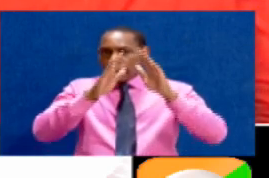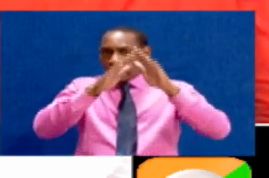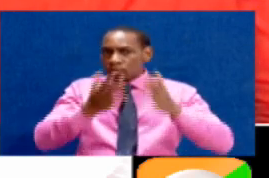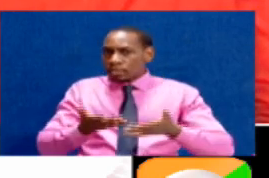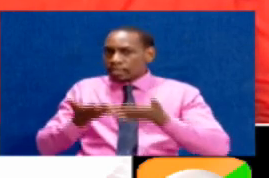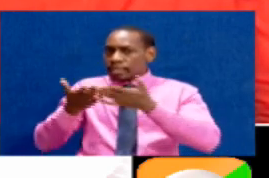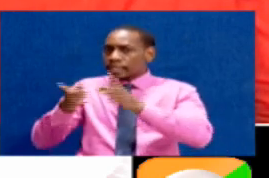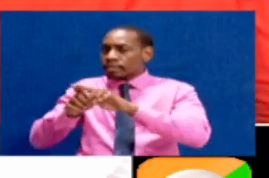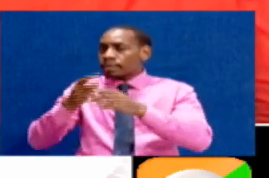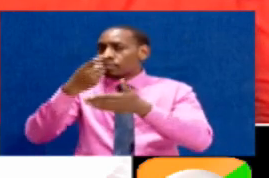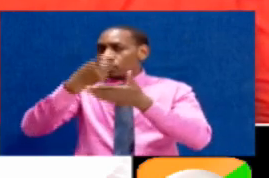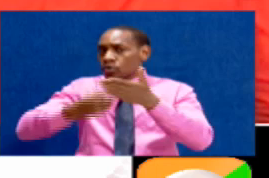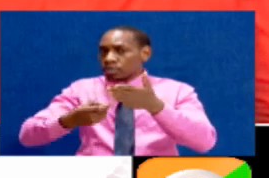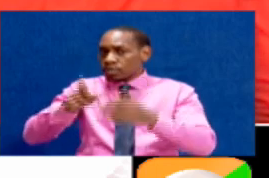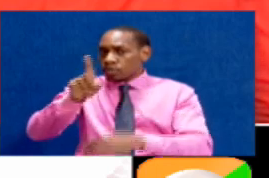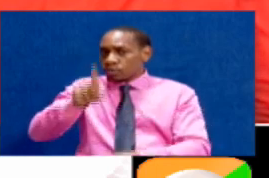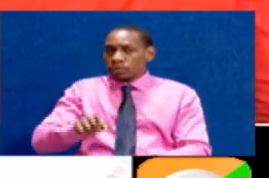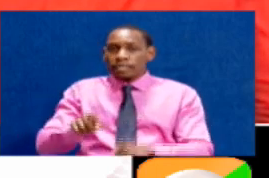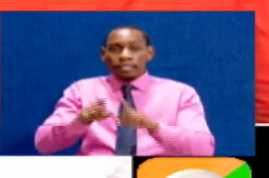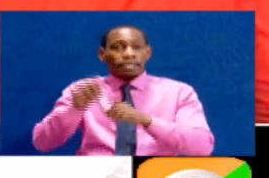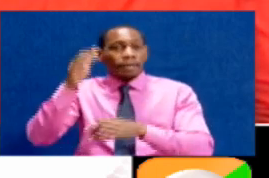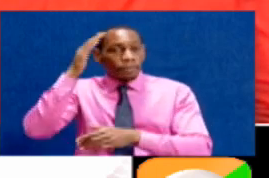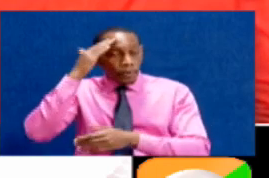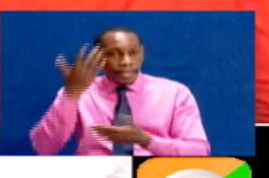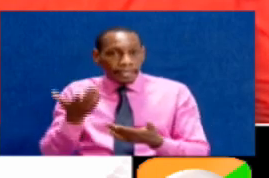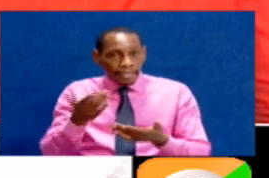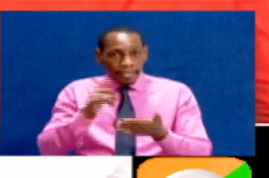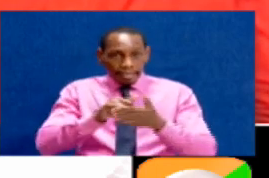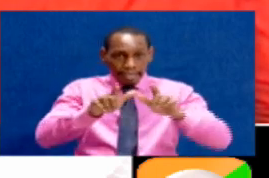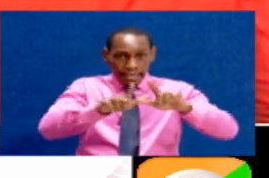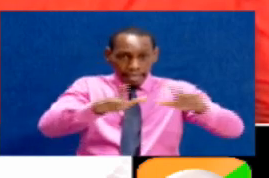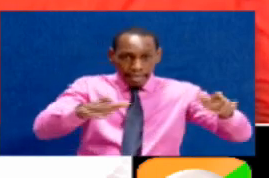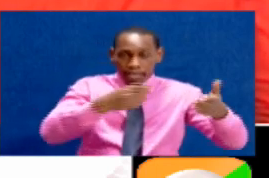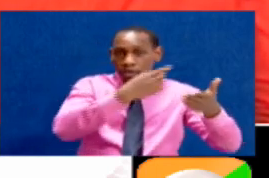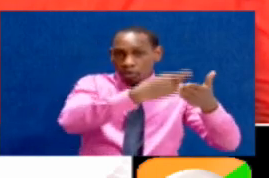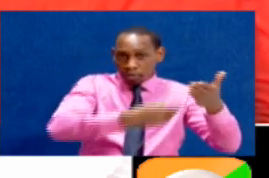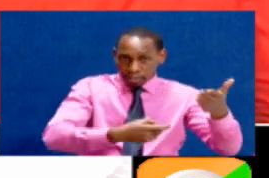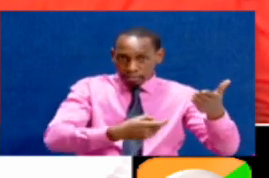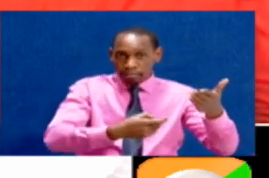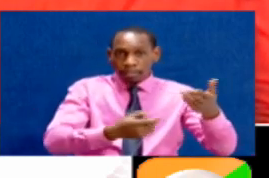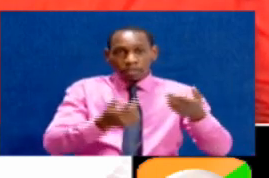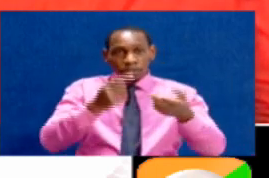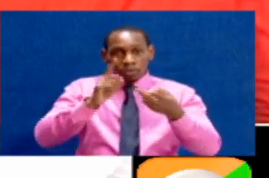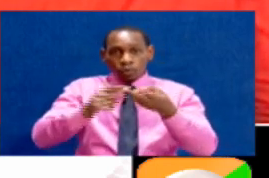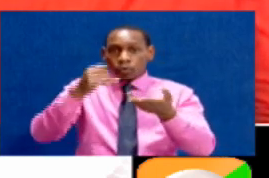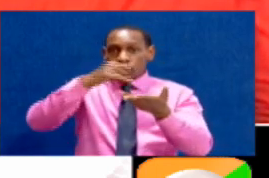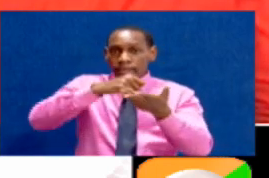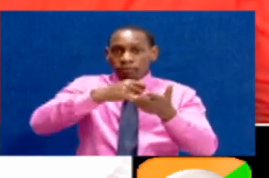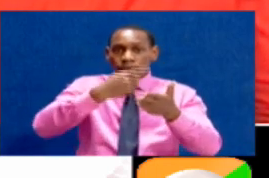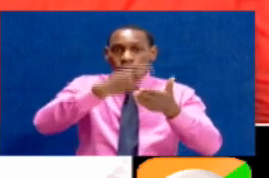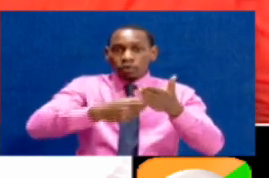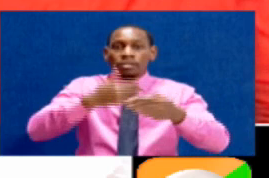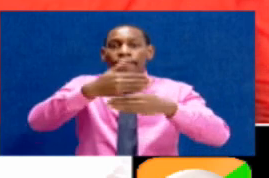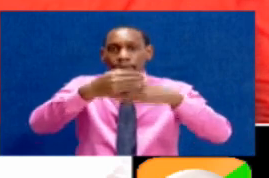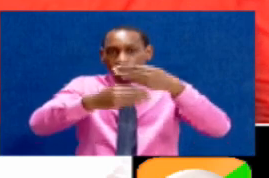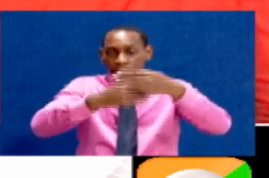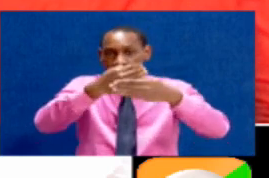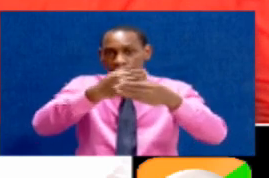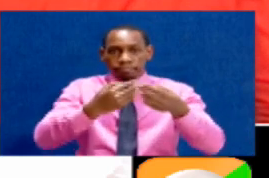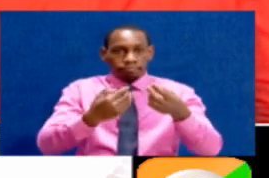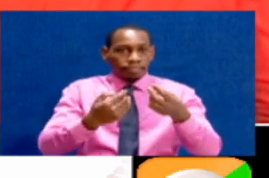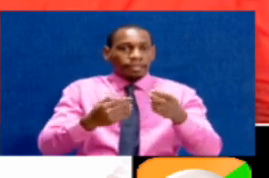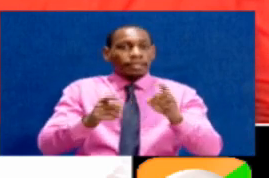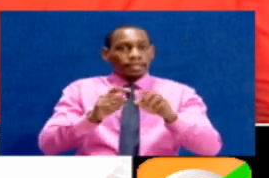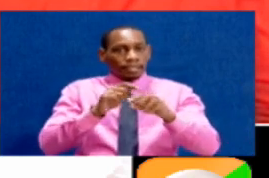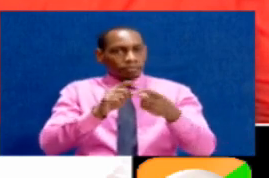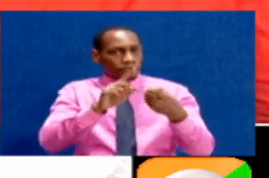delivered at that price? Taking into consideration land prices, consideration cost of construction. And when